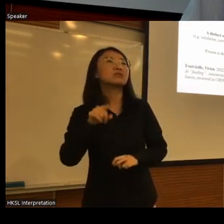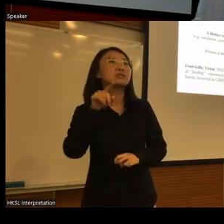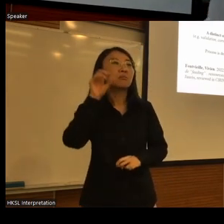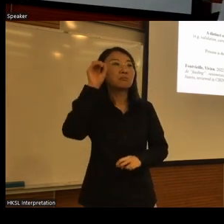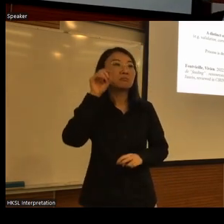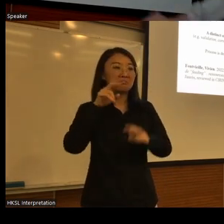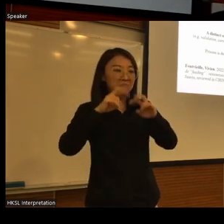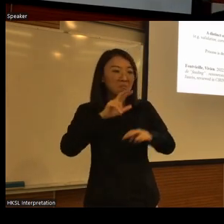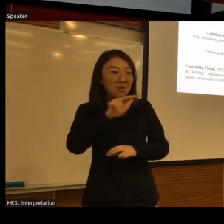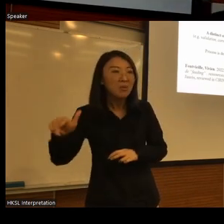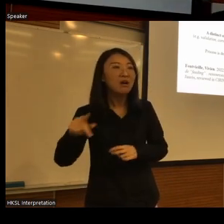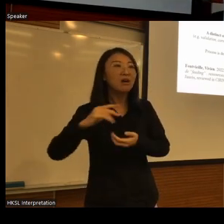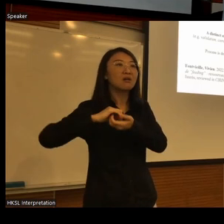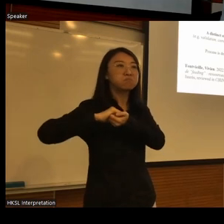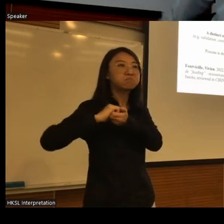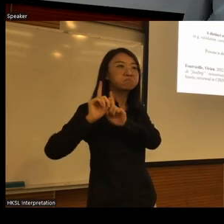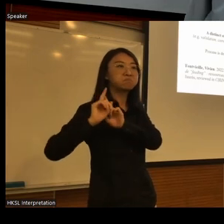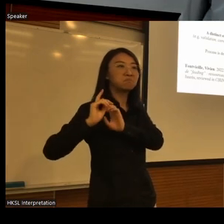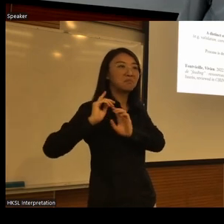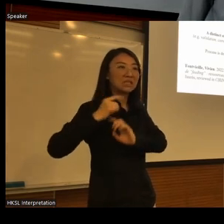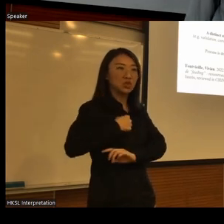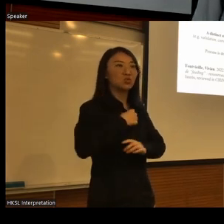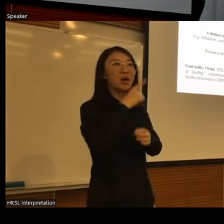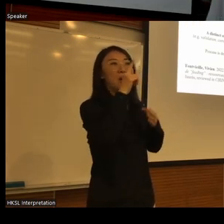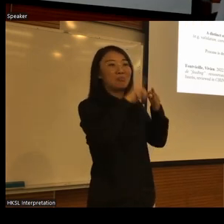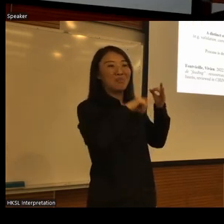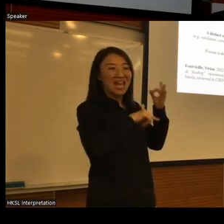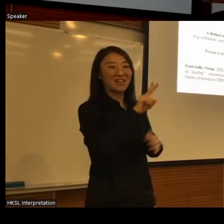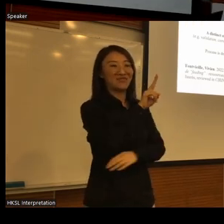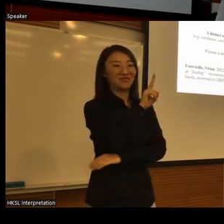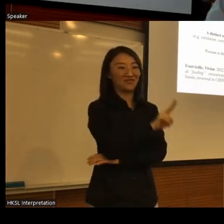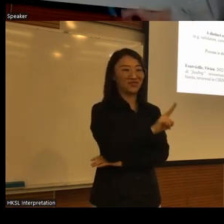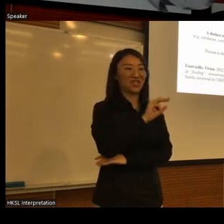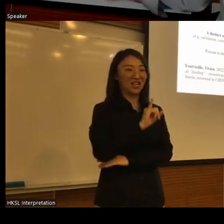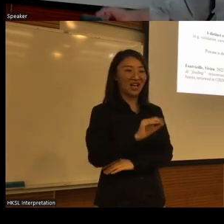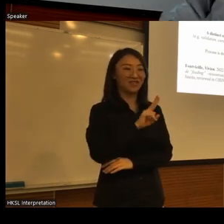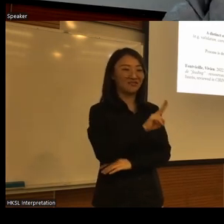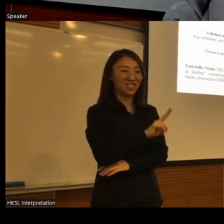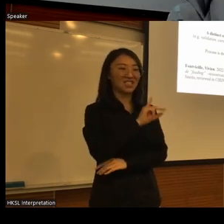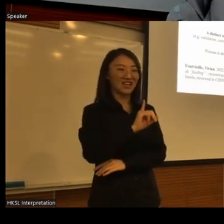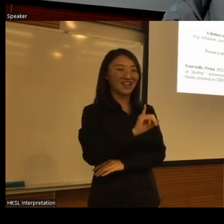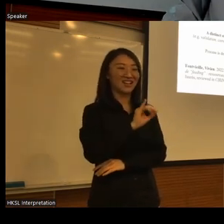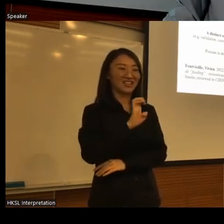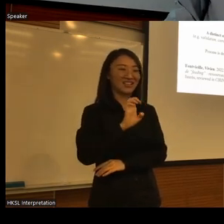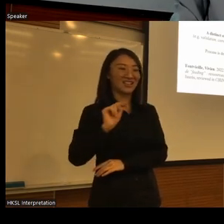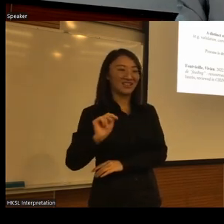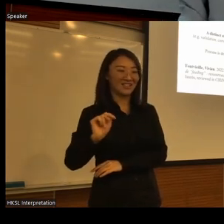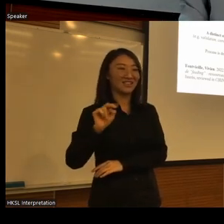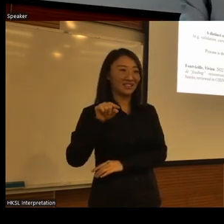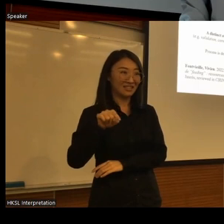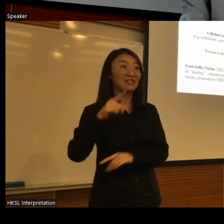by someone called Fonvieille. That's quite recent, and I think I have to give credit to him